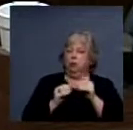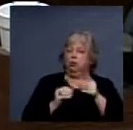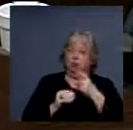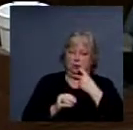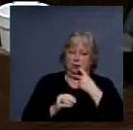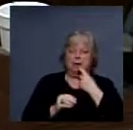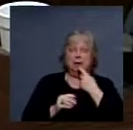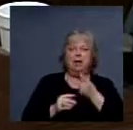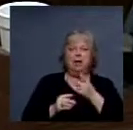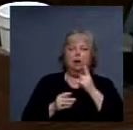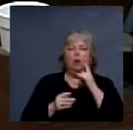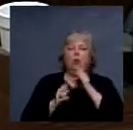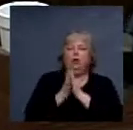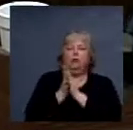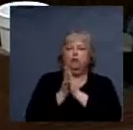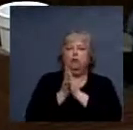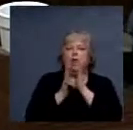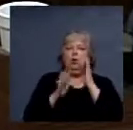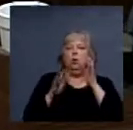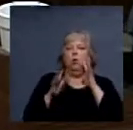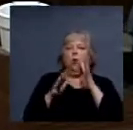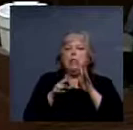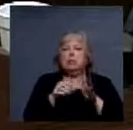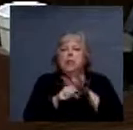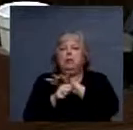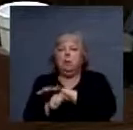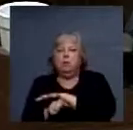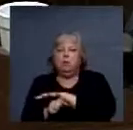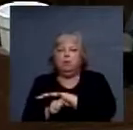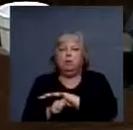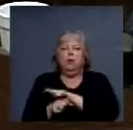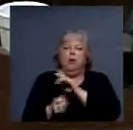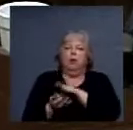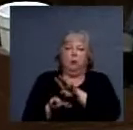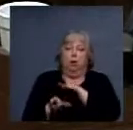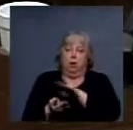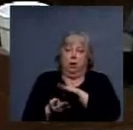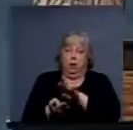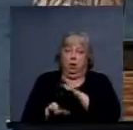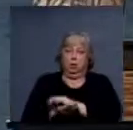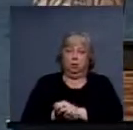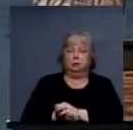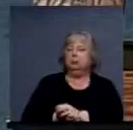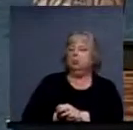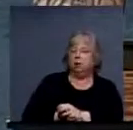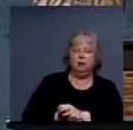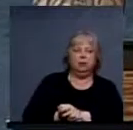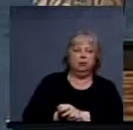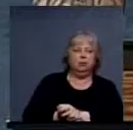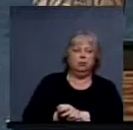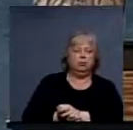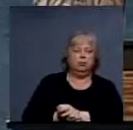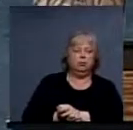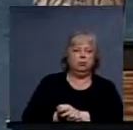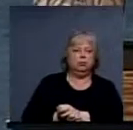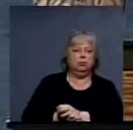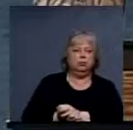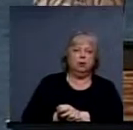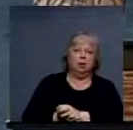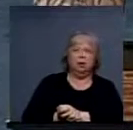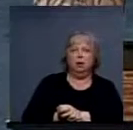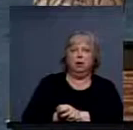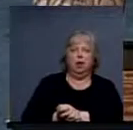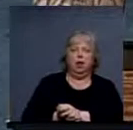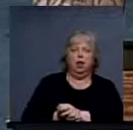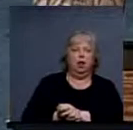drown out any level of, or the level of noise you measured coming from the building? Yes, it would. You would, I mean,